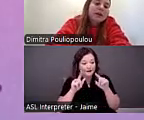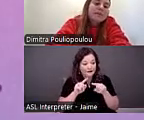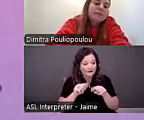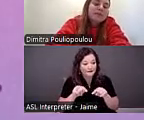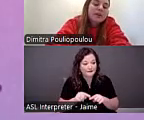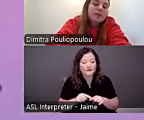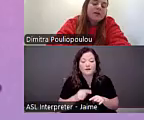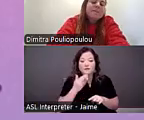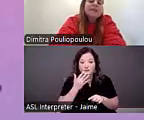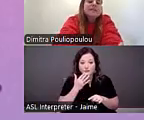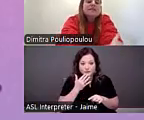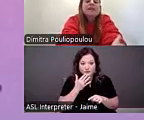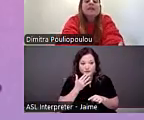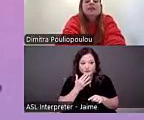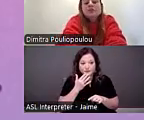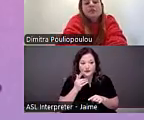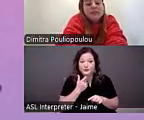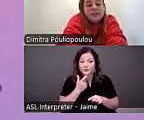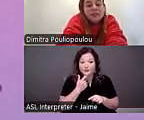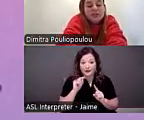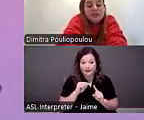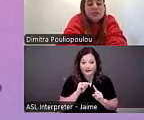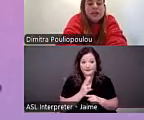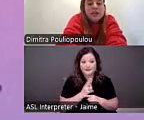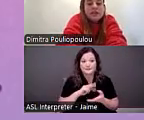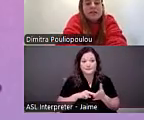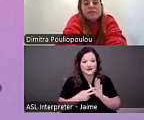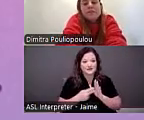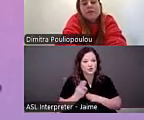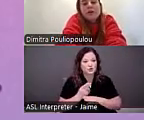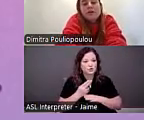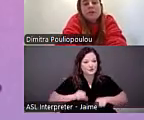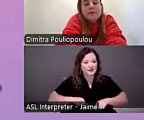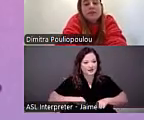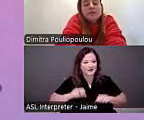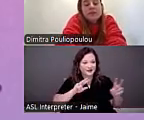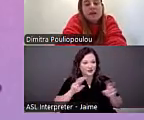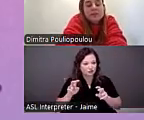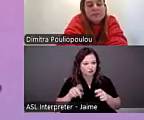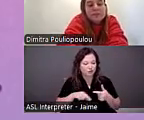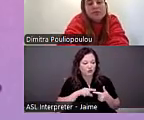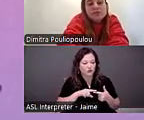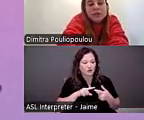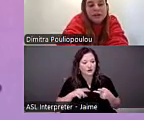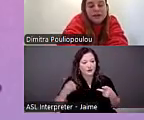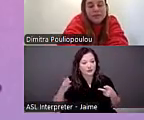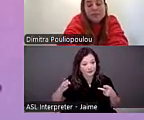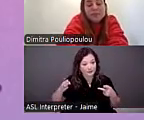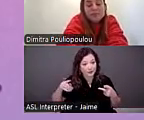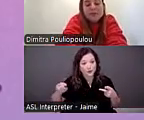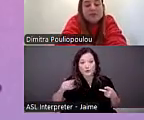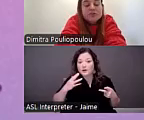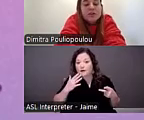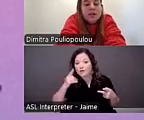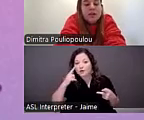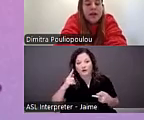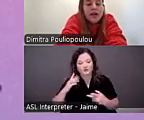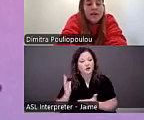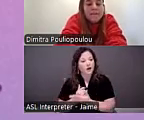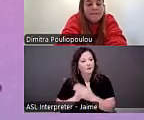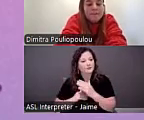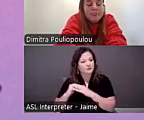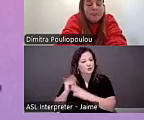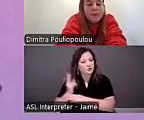color means usability issues, and blue color means optimal use.